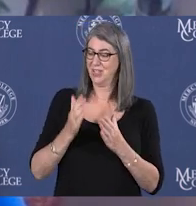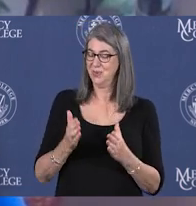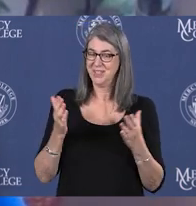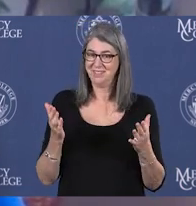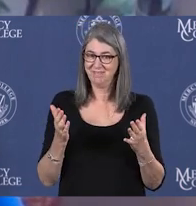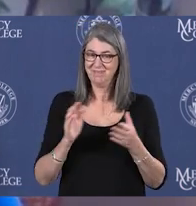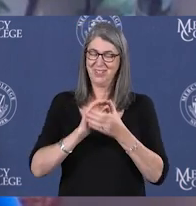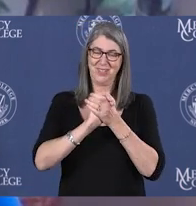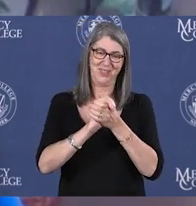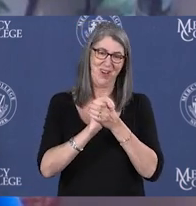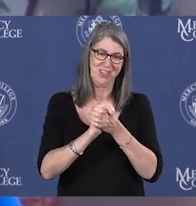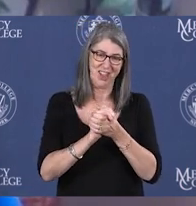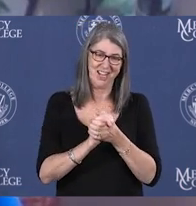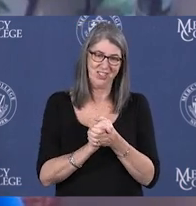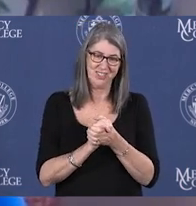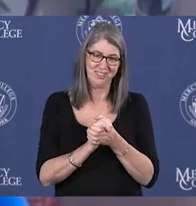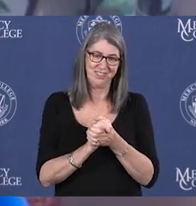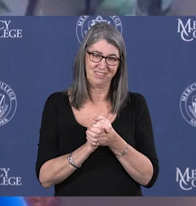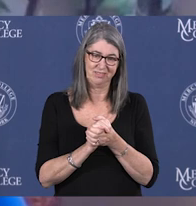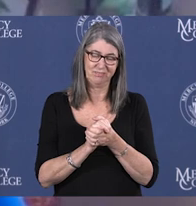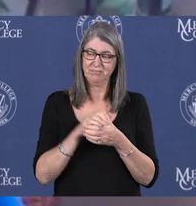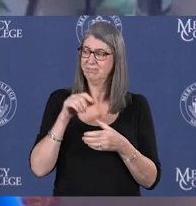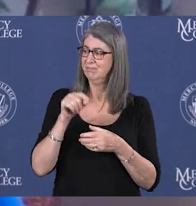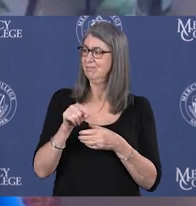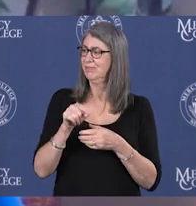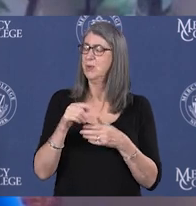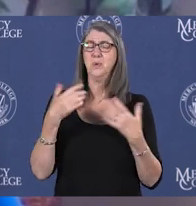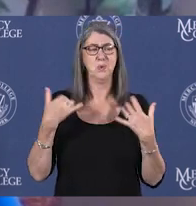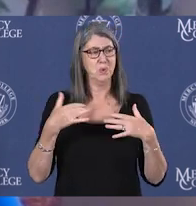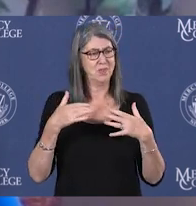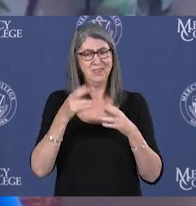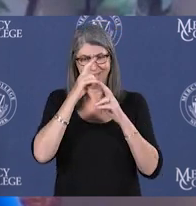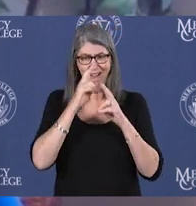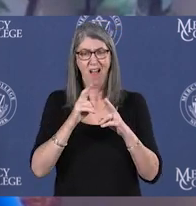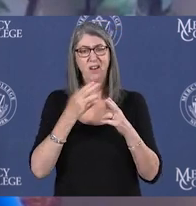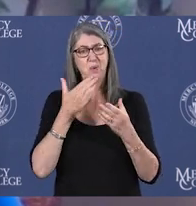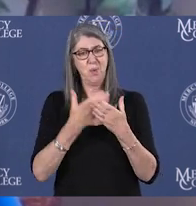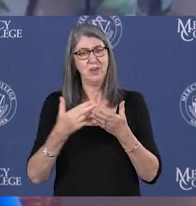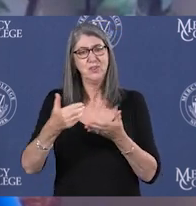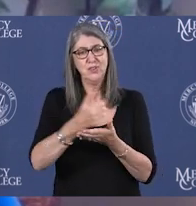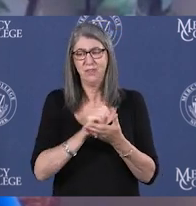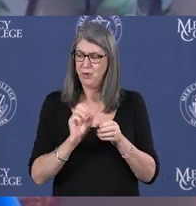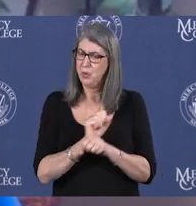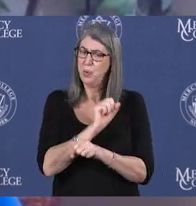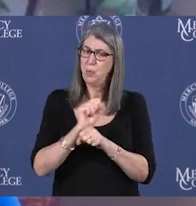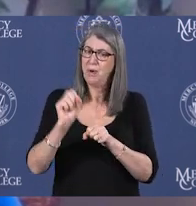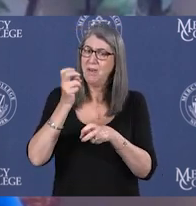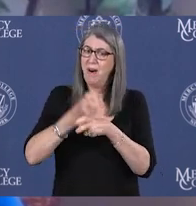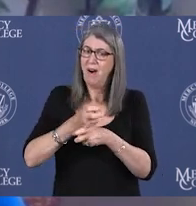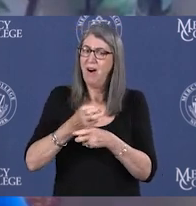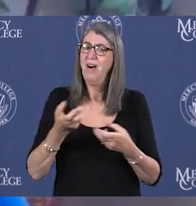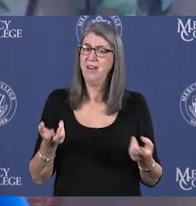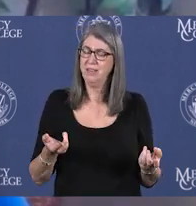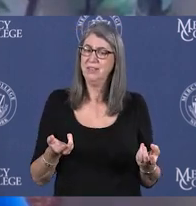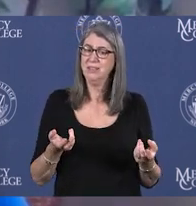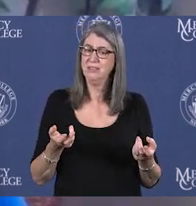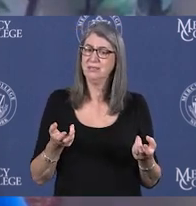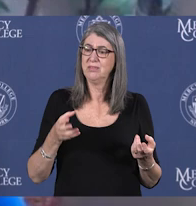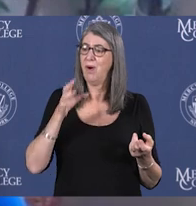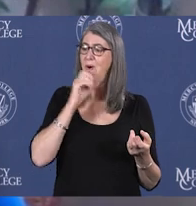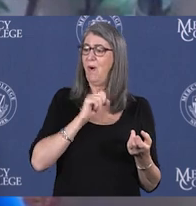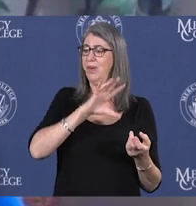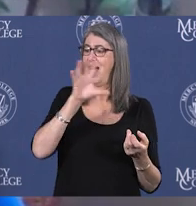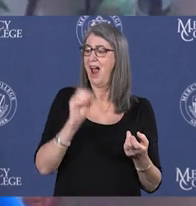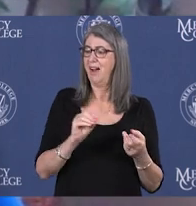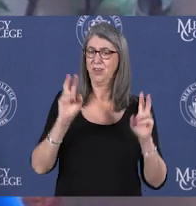Graduates, congratulations. This is a well-deserved honor you have worked so hard for. An old